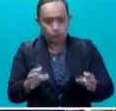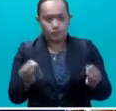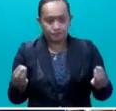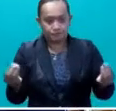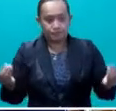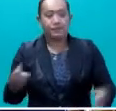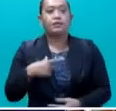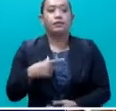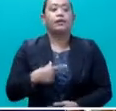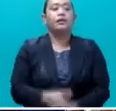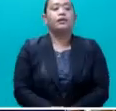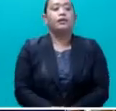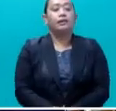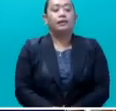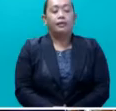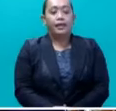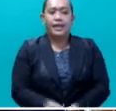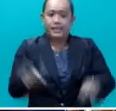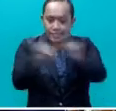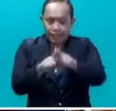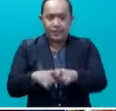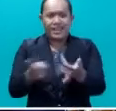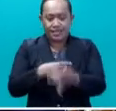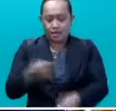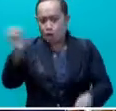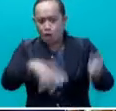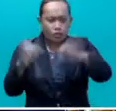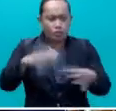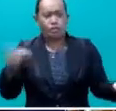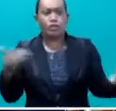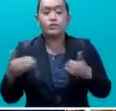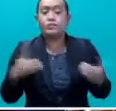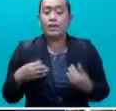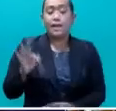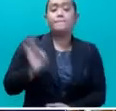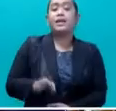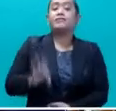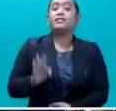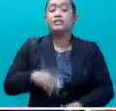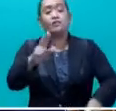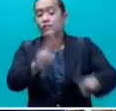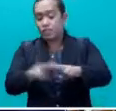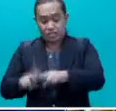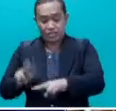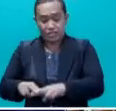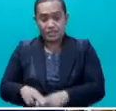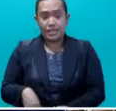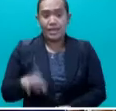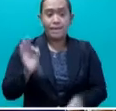other thing, they're talking about the contribution to USP. What about the benefits Fiji is getting from USP?